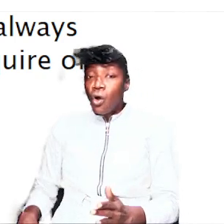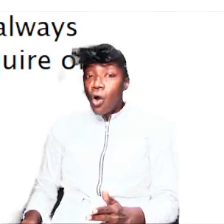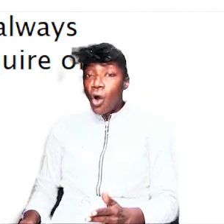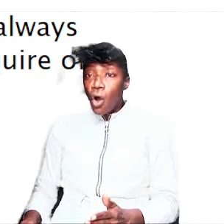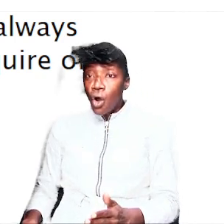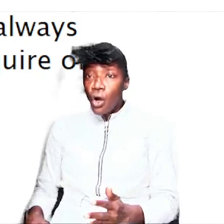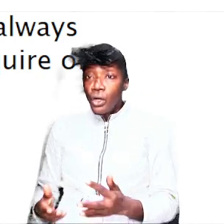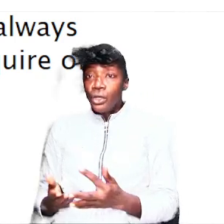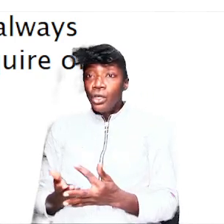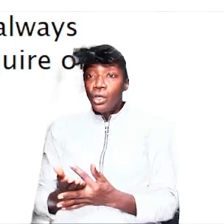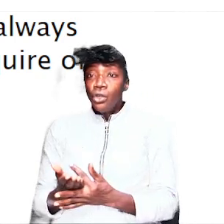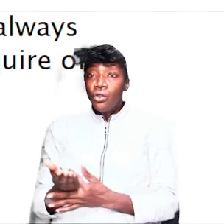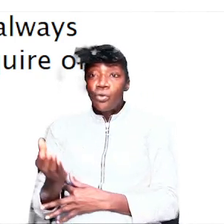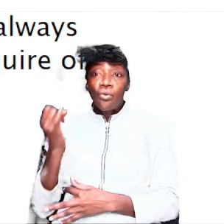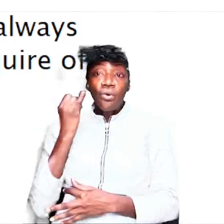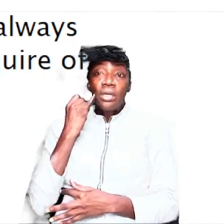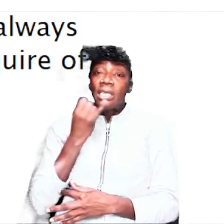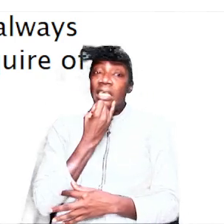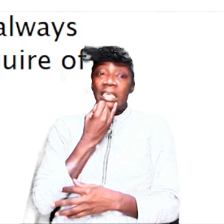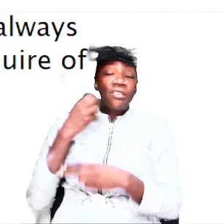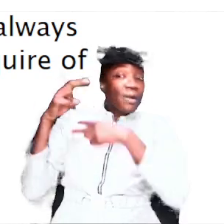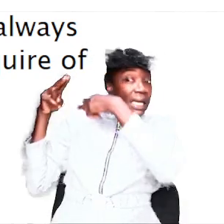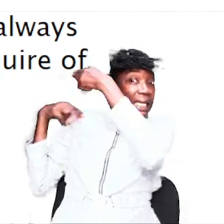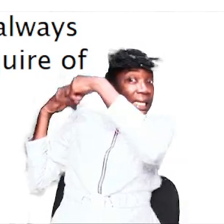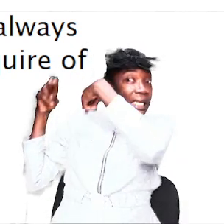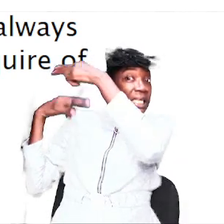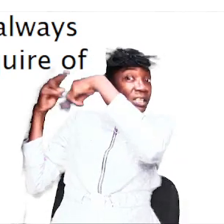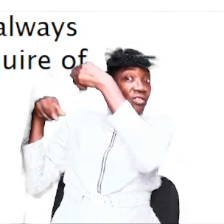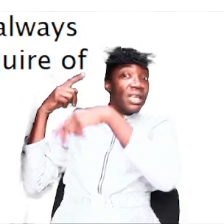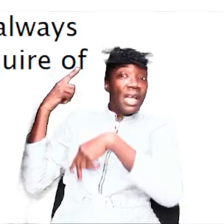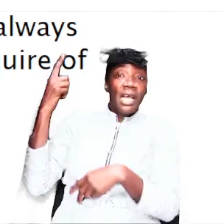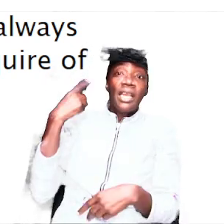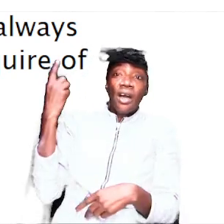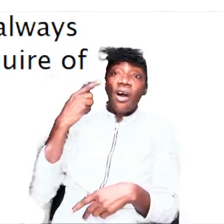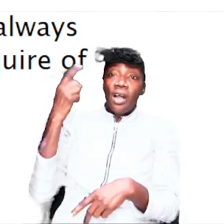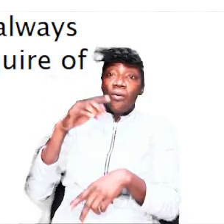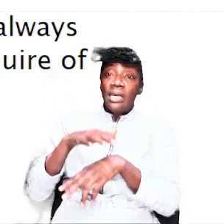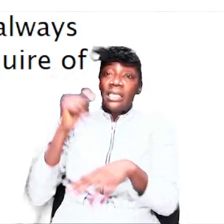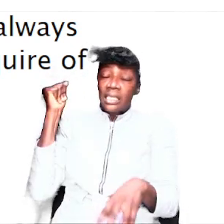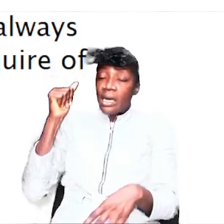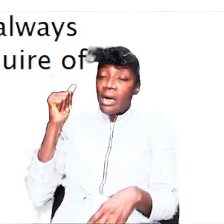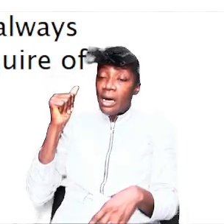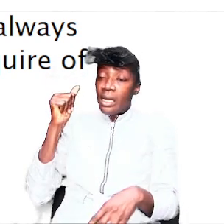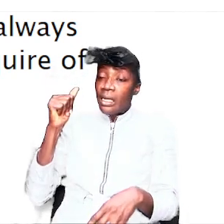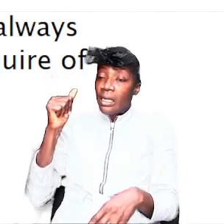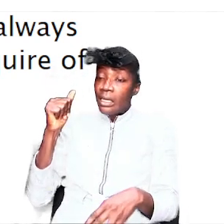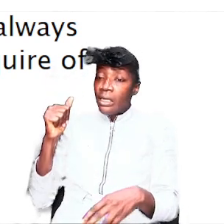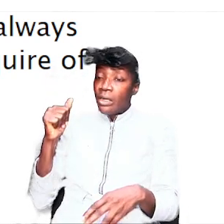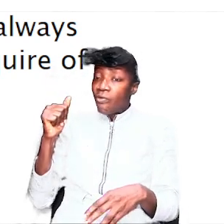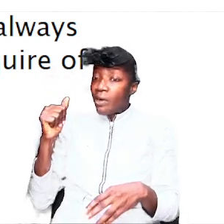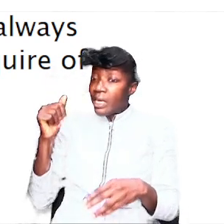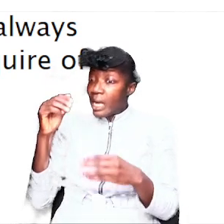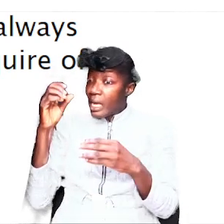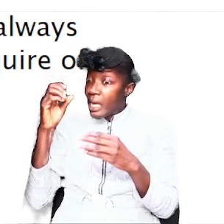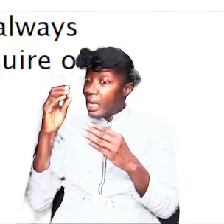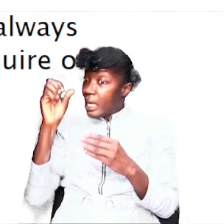Throughout Israel history, they have always called for the ark and the priests to inquire of the Lord.